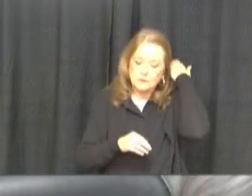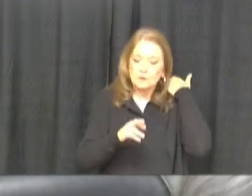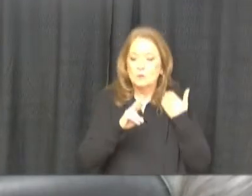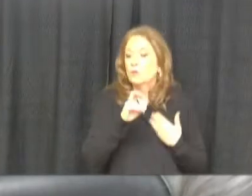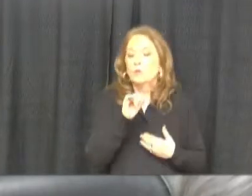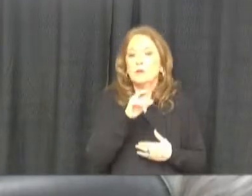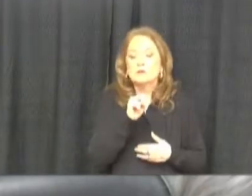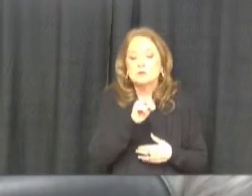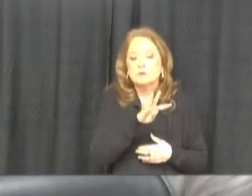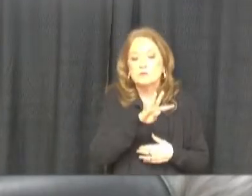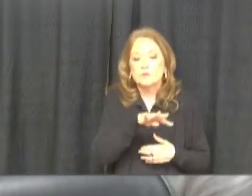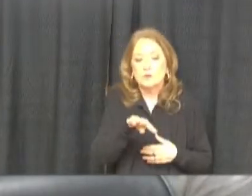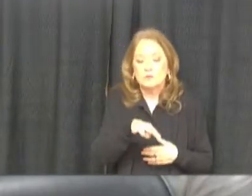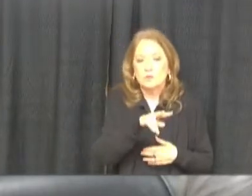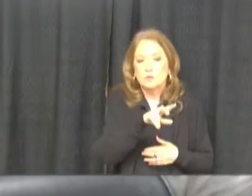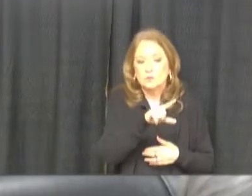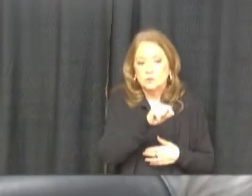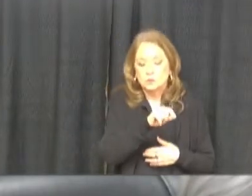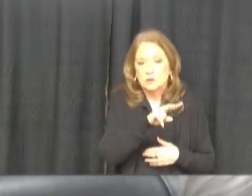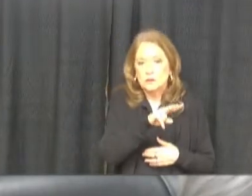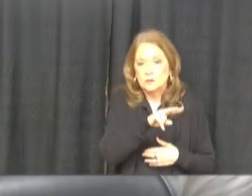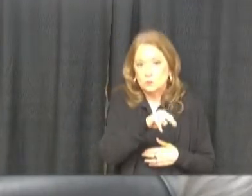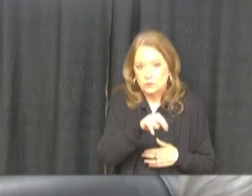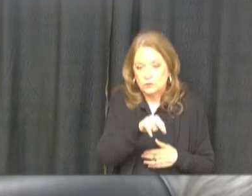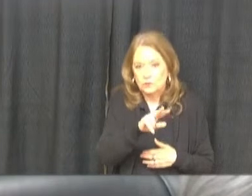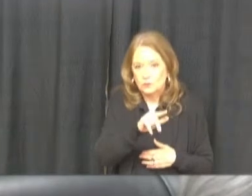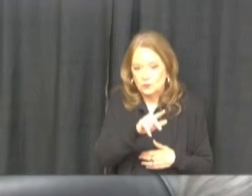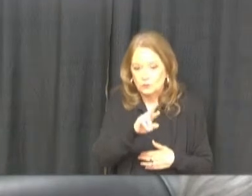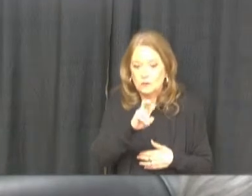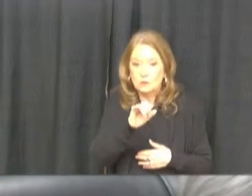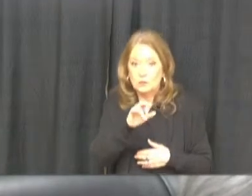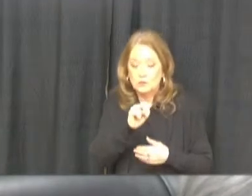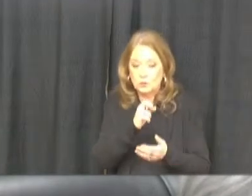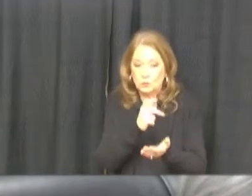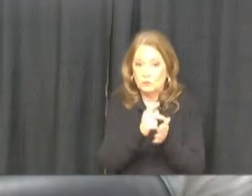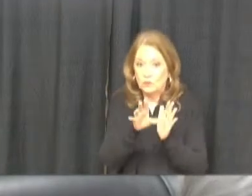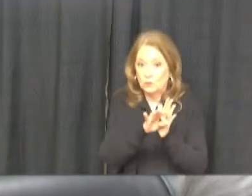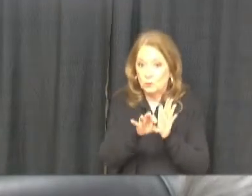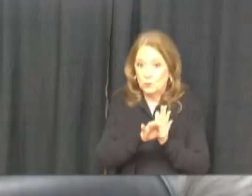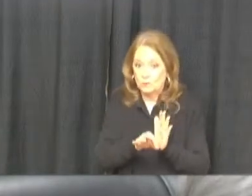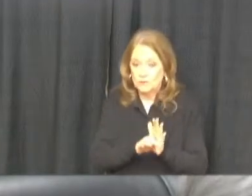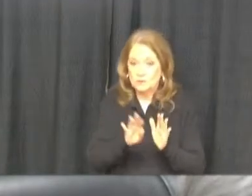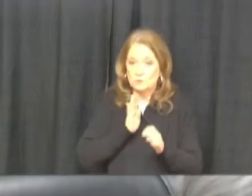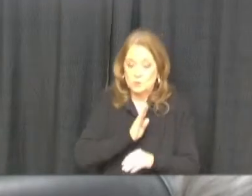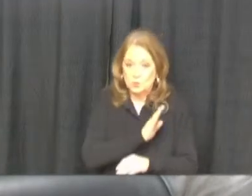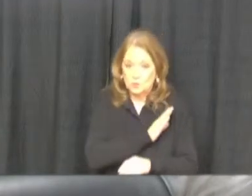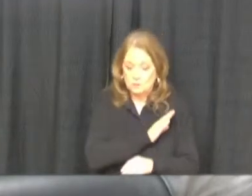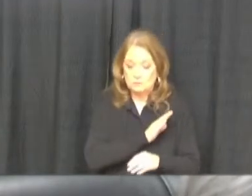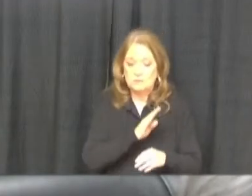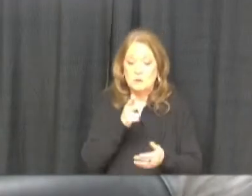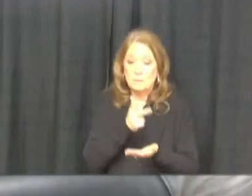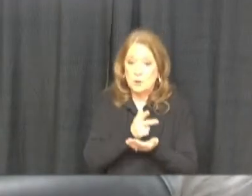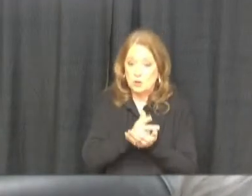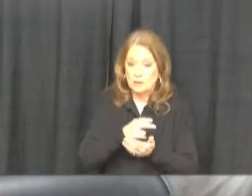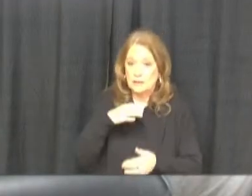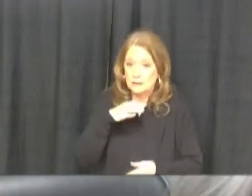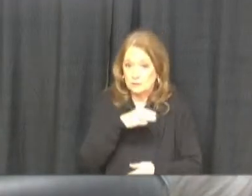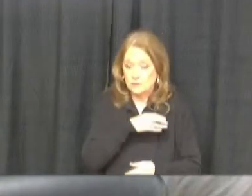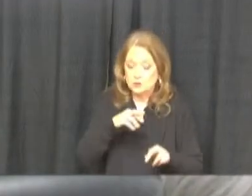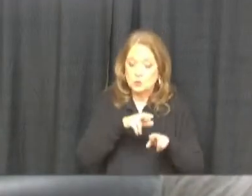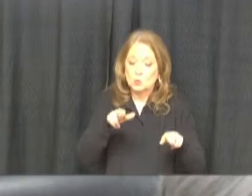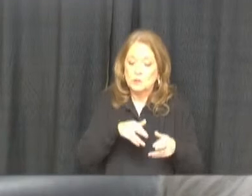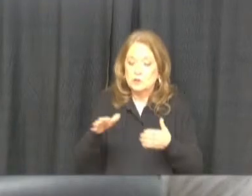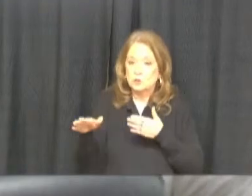Resolution 44, 2022-23, a resolution approving appointments to the Designations Board, Parking Commission, and Regional